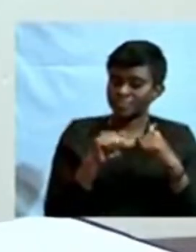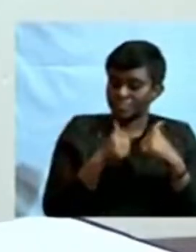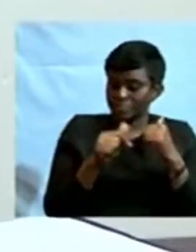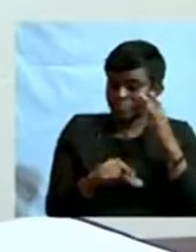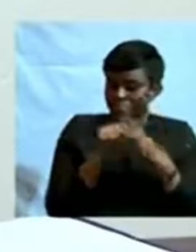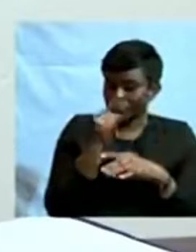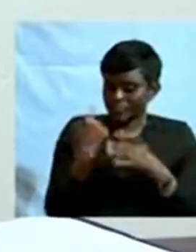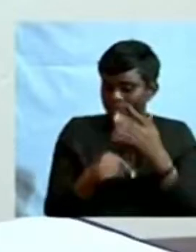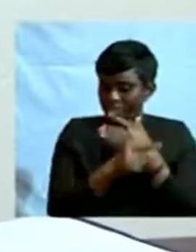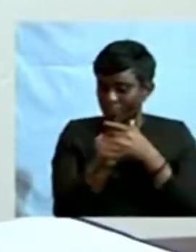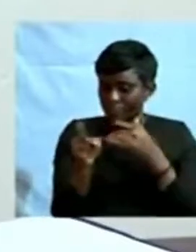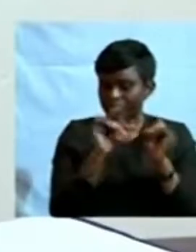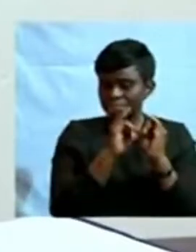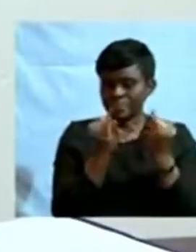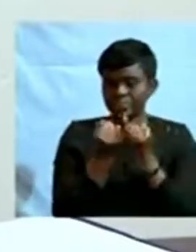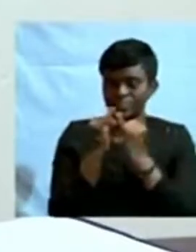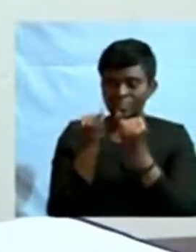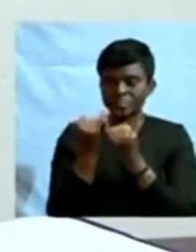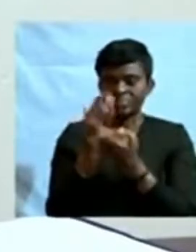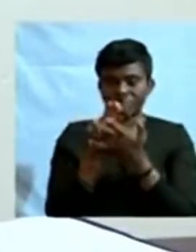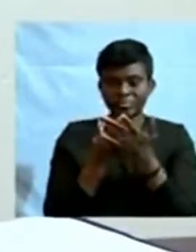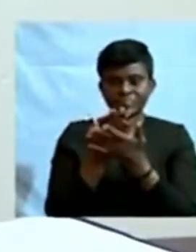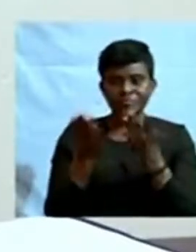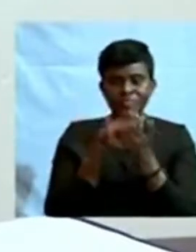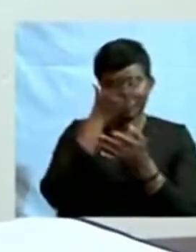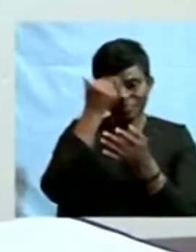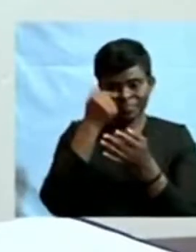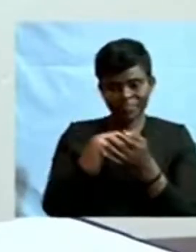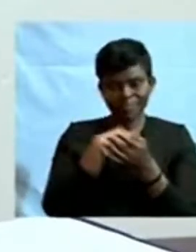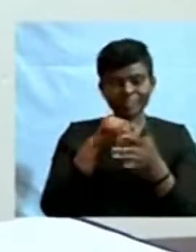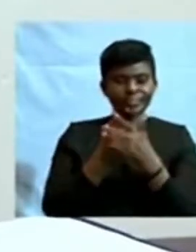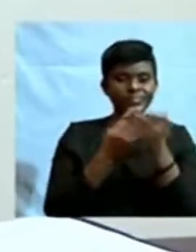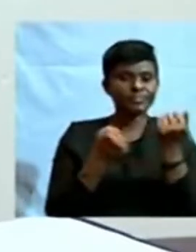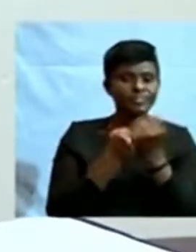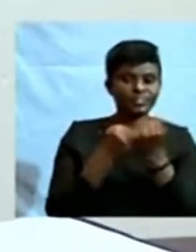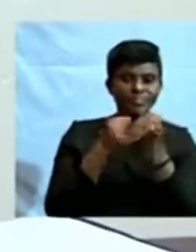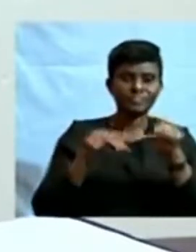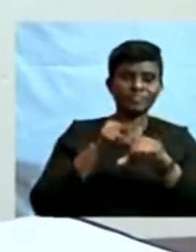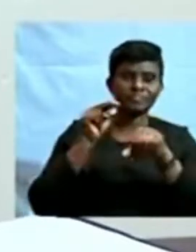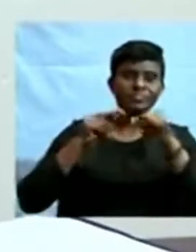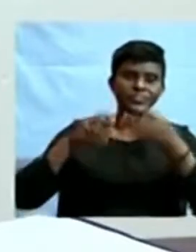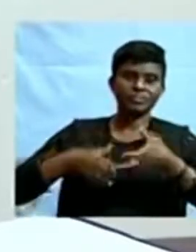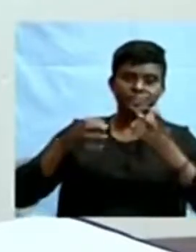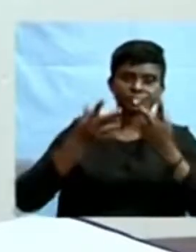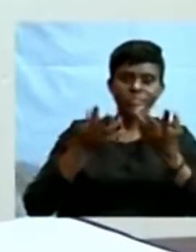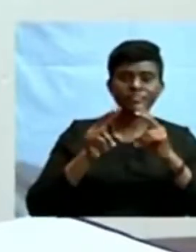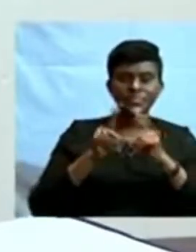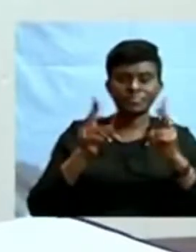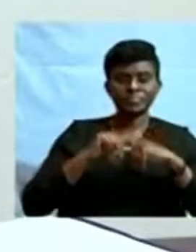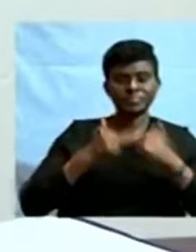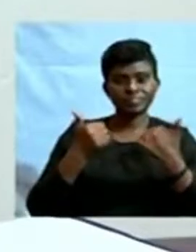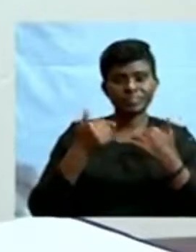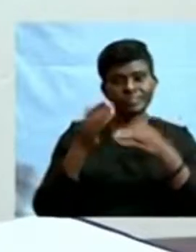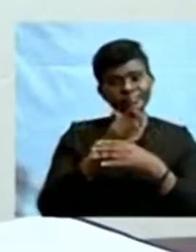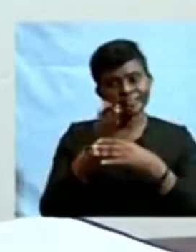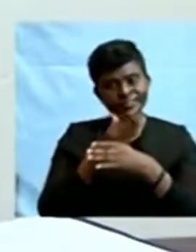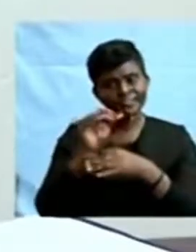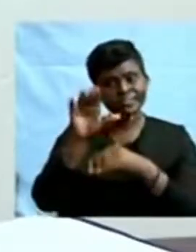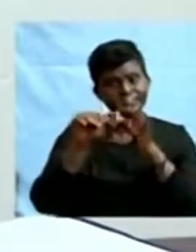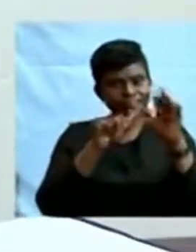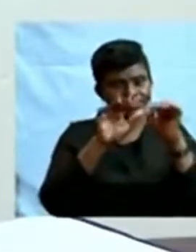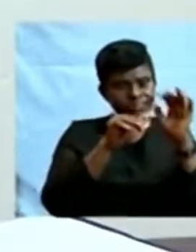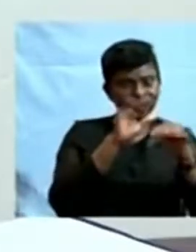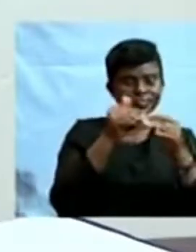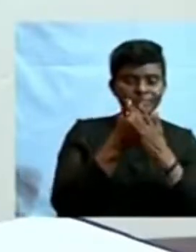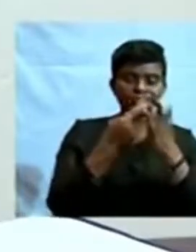that these institutions somehow have forgotten how to support a national carrier. So we are now busy reminding